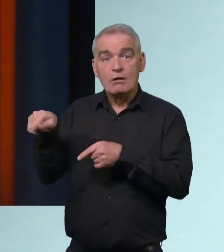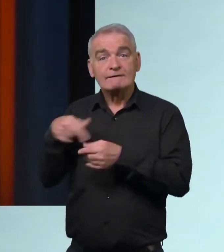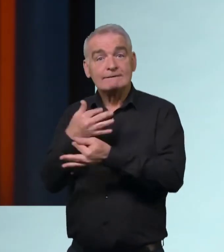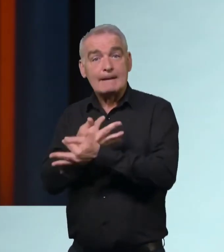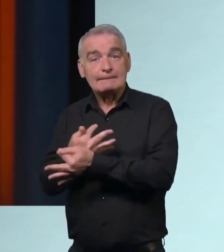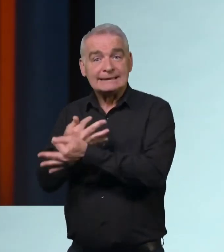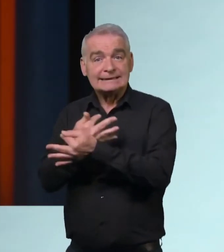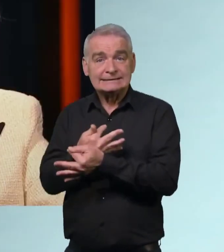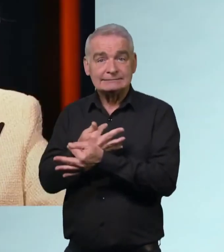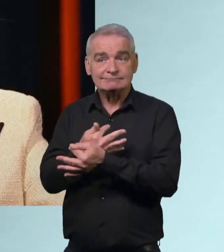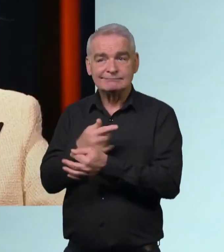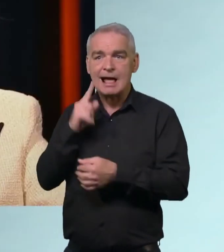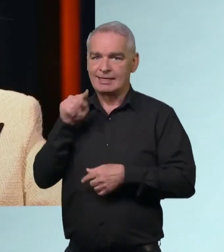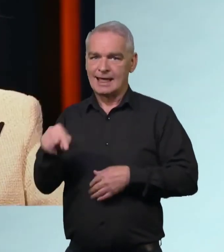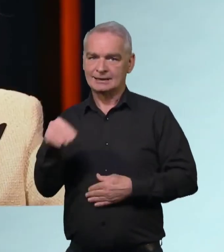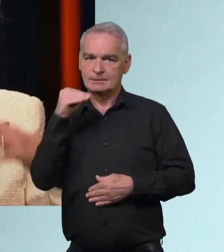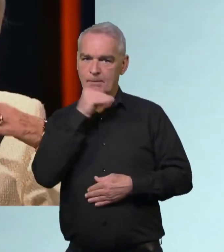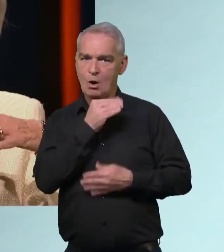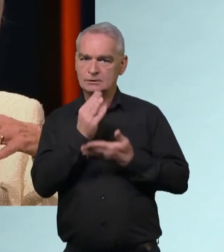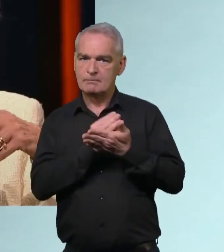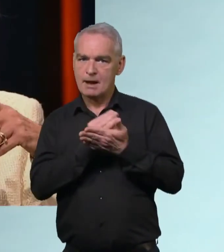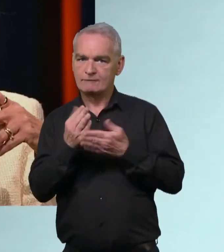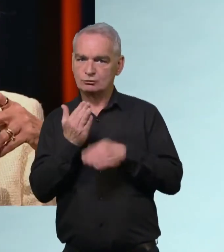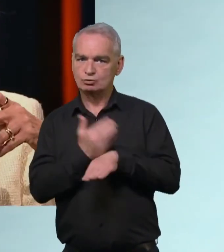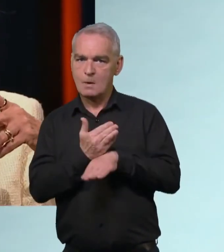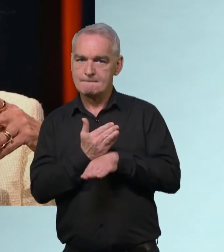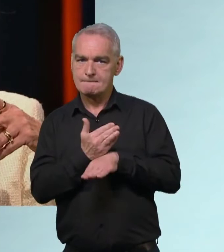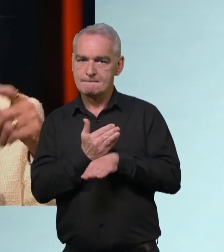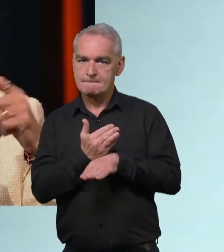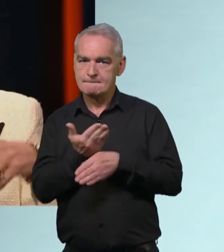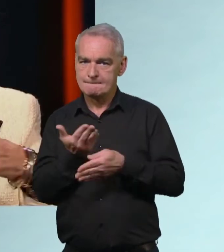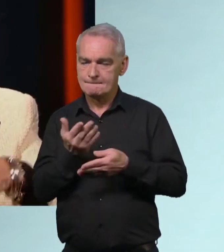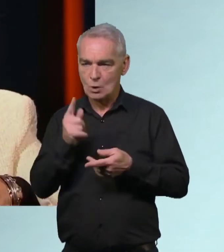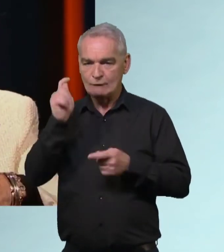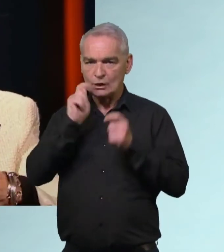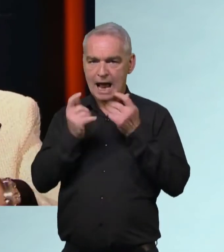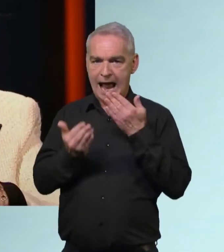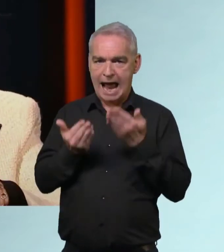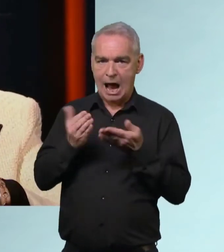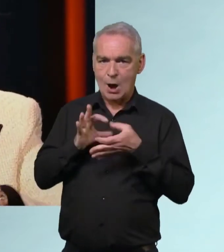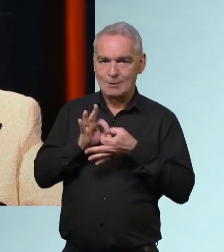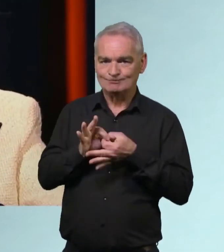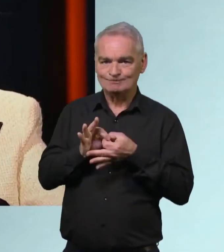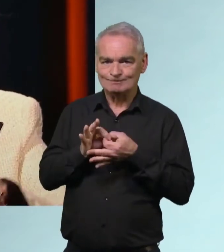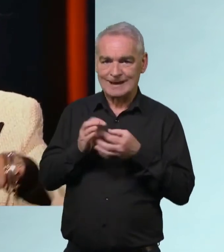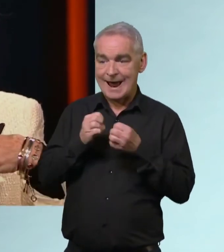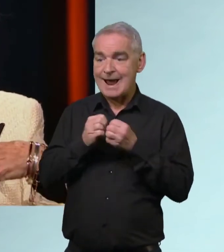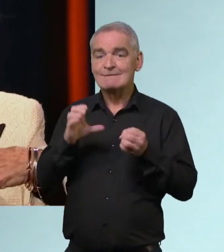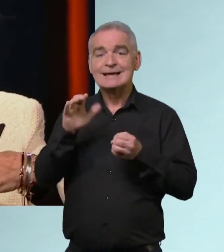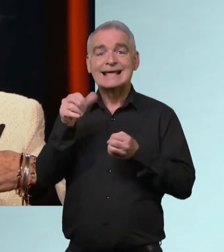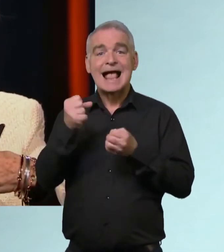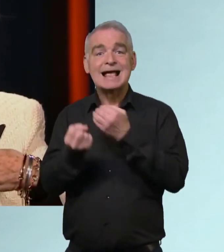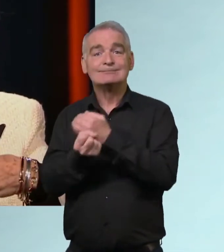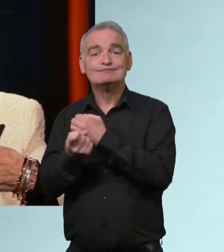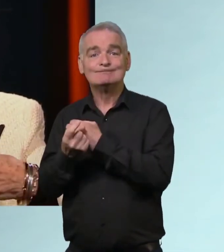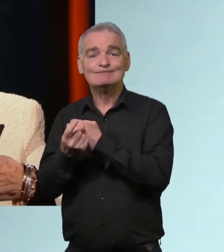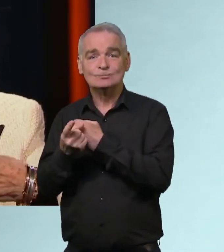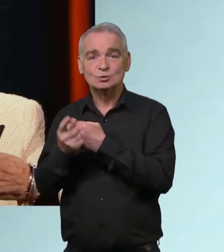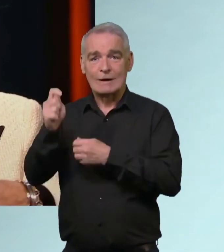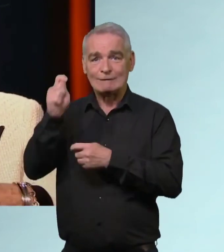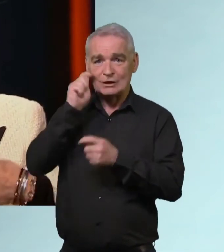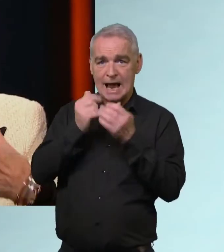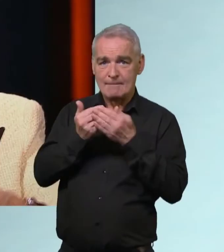think that was the key thing. I think if you dwell on each case as it comes in and think about, you know,